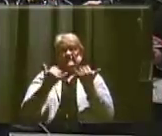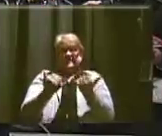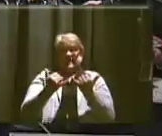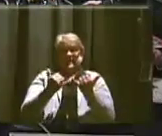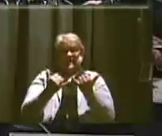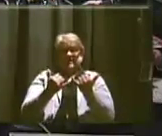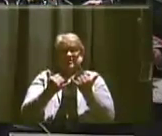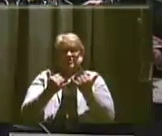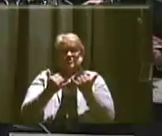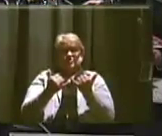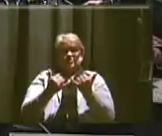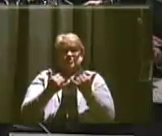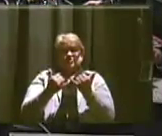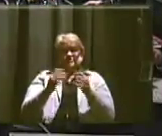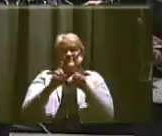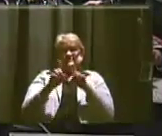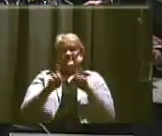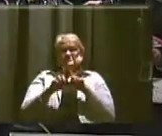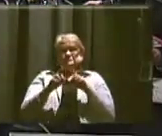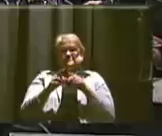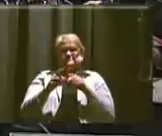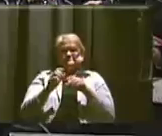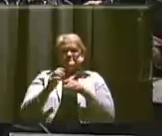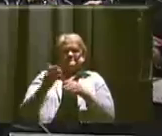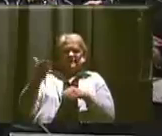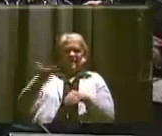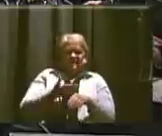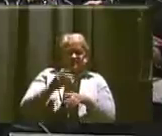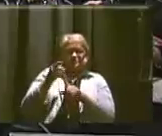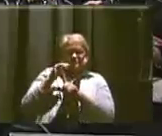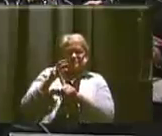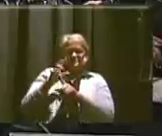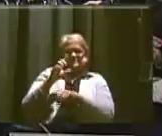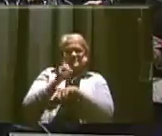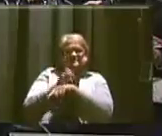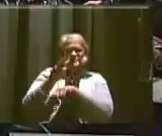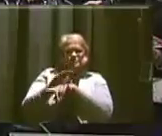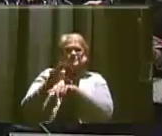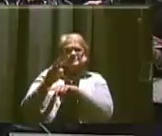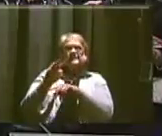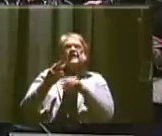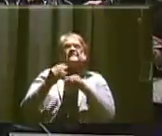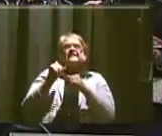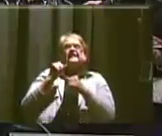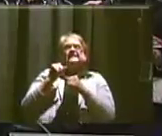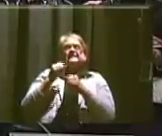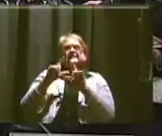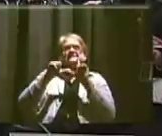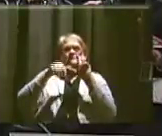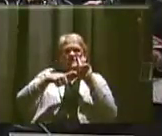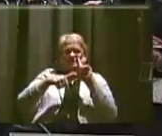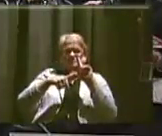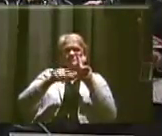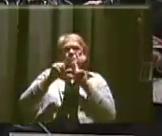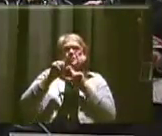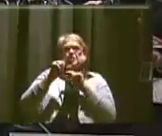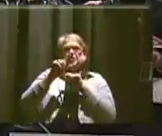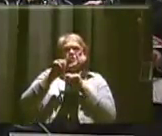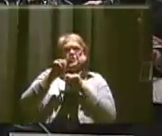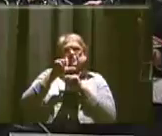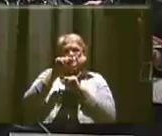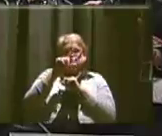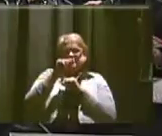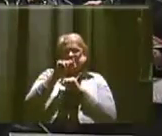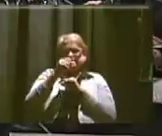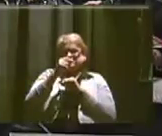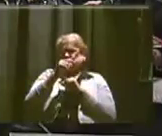the district employs Dr. Hargens expires on June 30th of 2015. That will be the end of 4 years for her